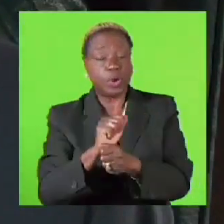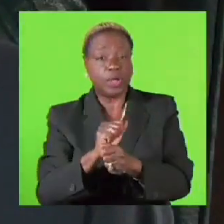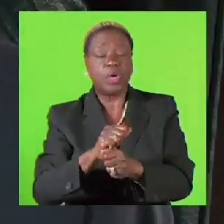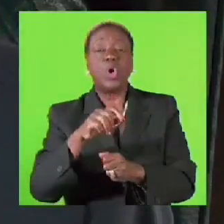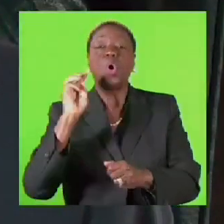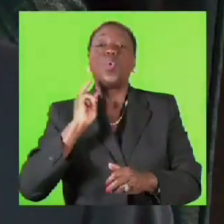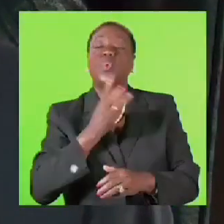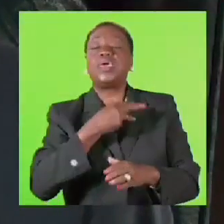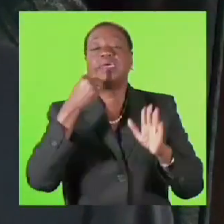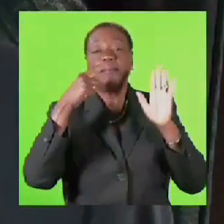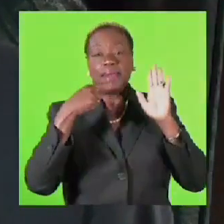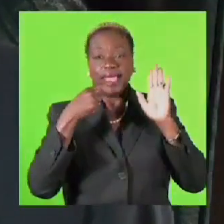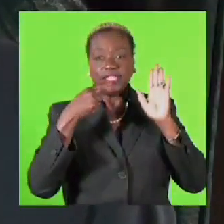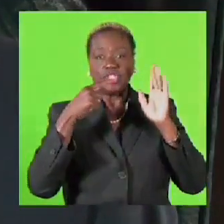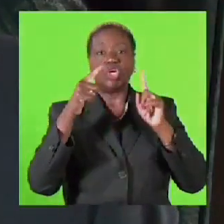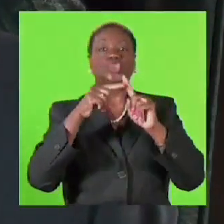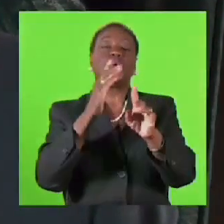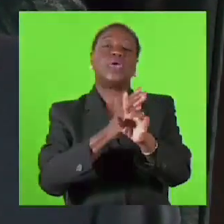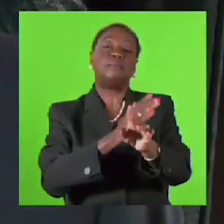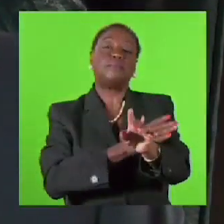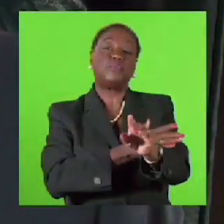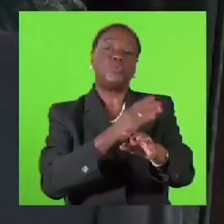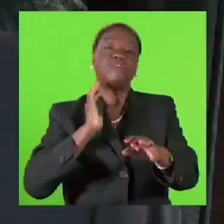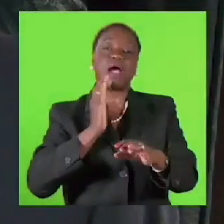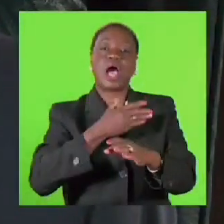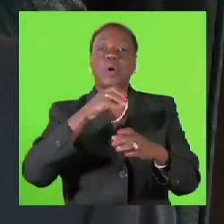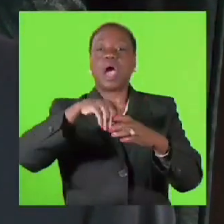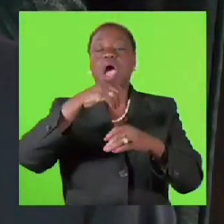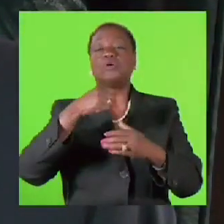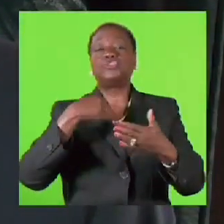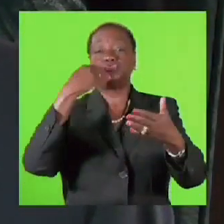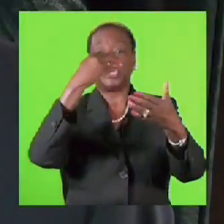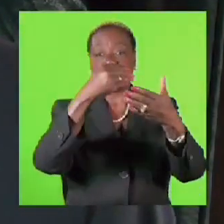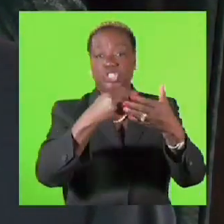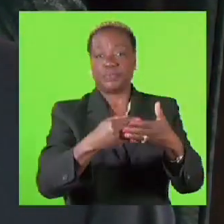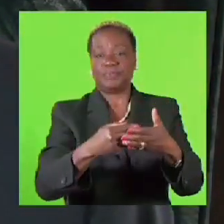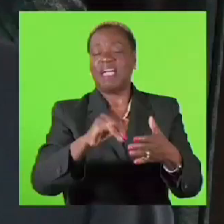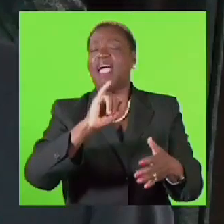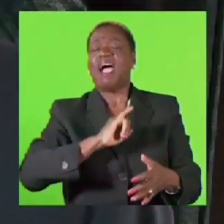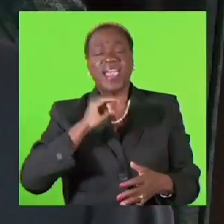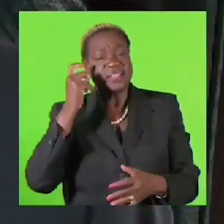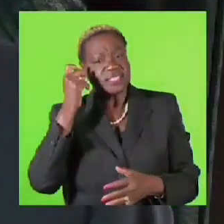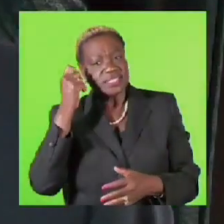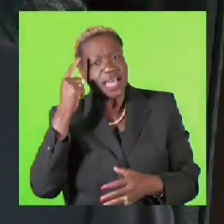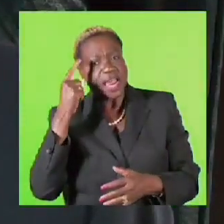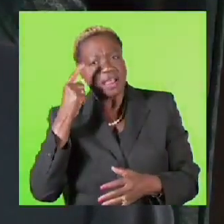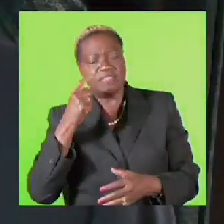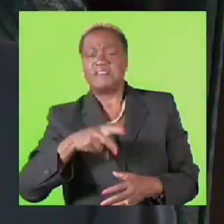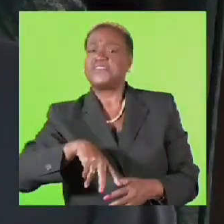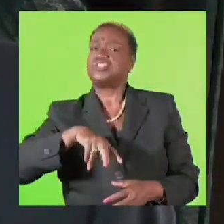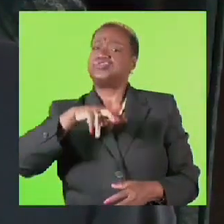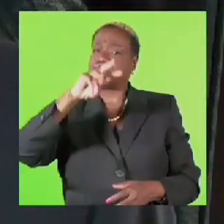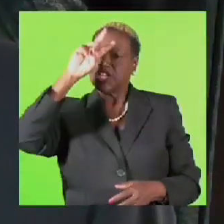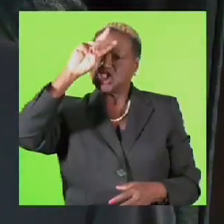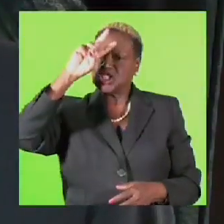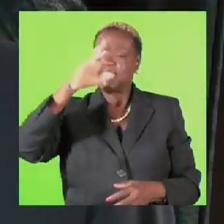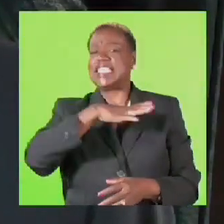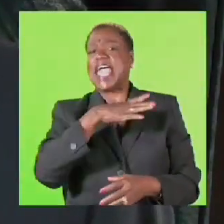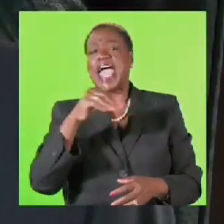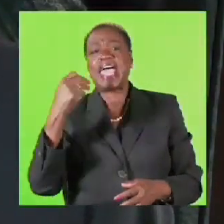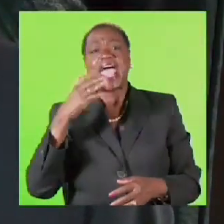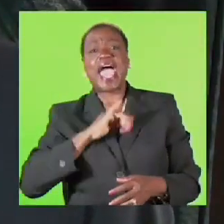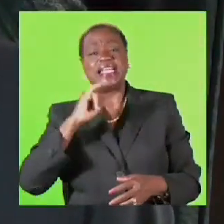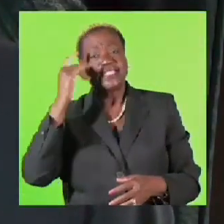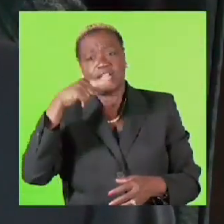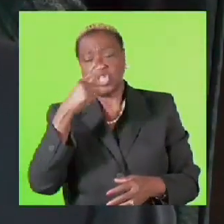our outreach. I understand the frustrations, and I assure you that we are working